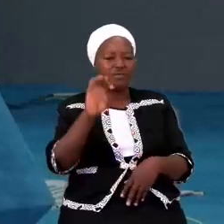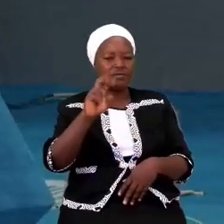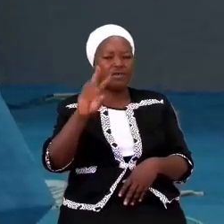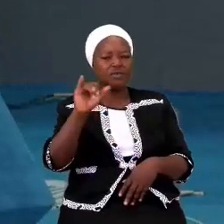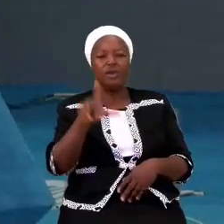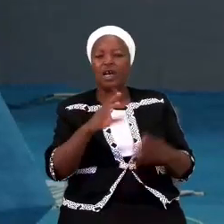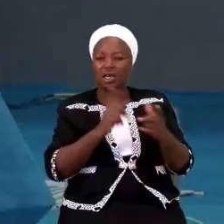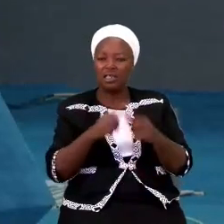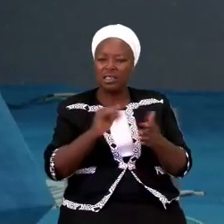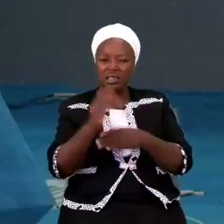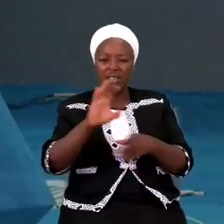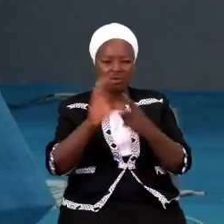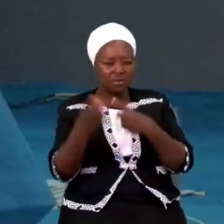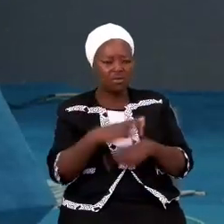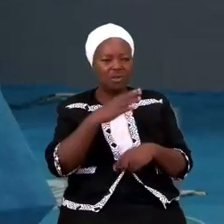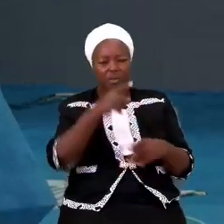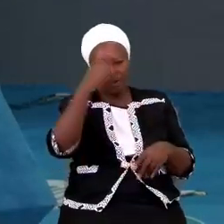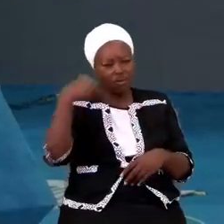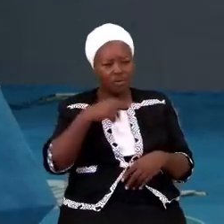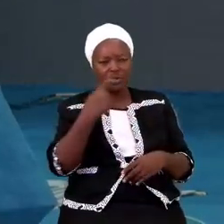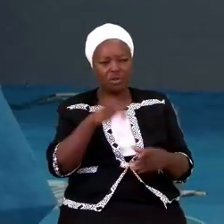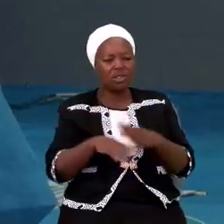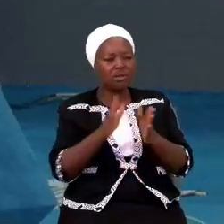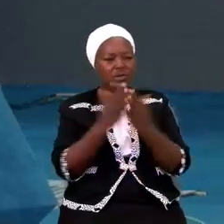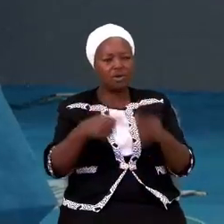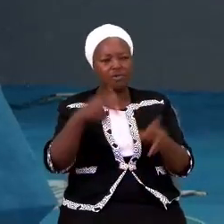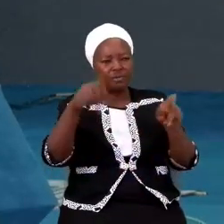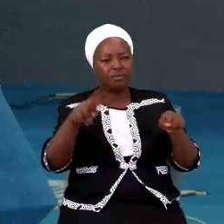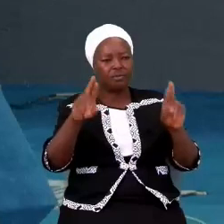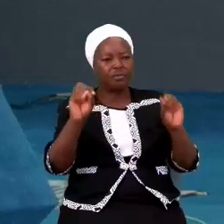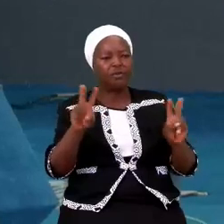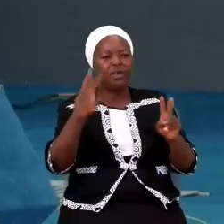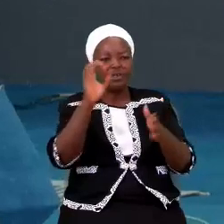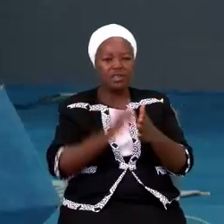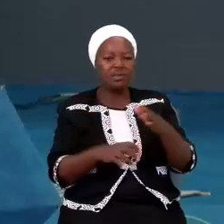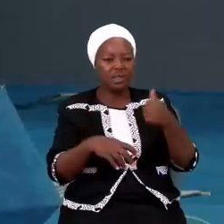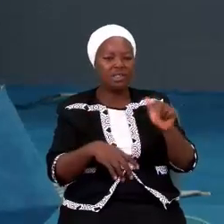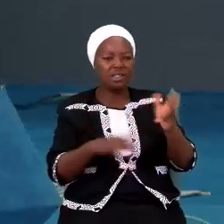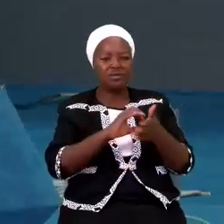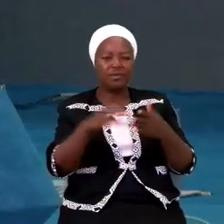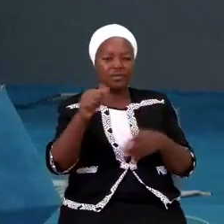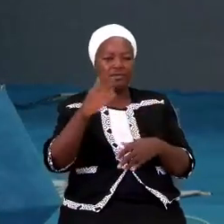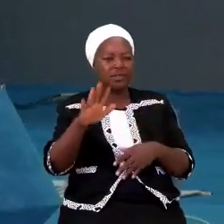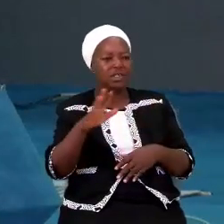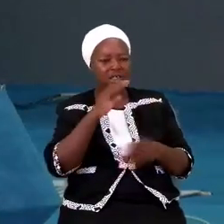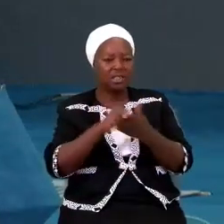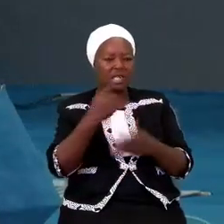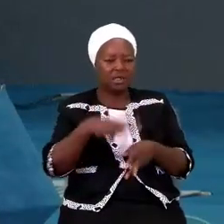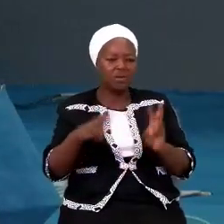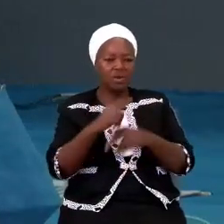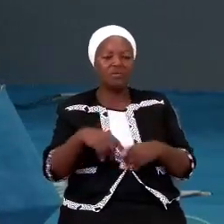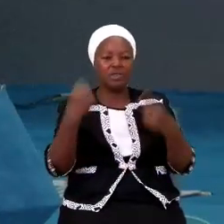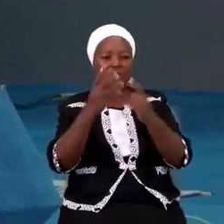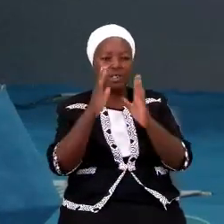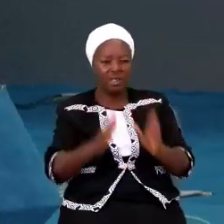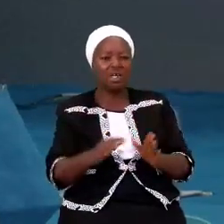there, the way of the transgressor is hard. The way of transgressors hard. And look